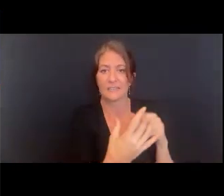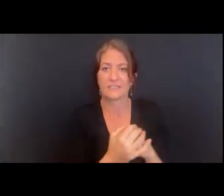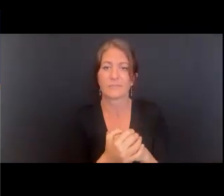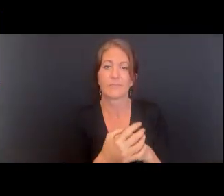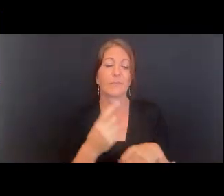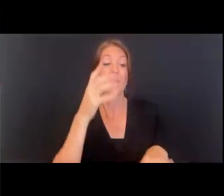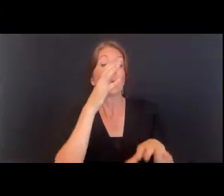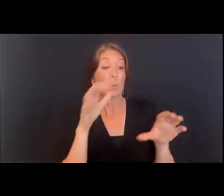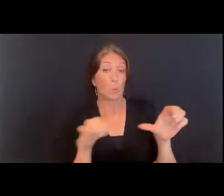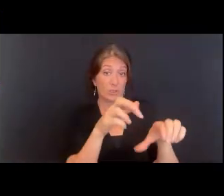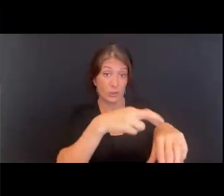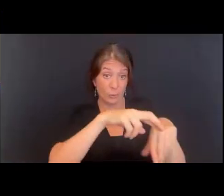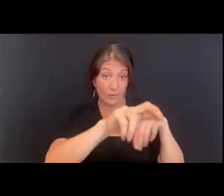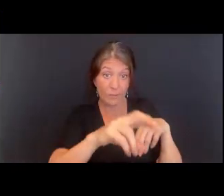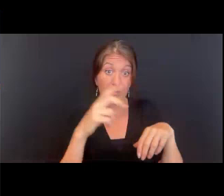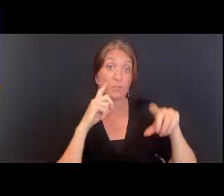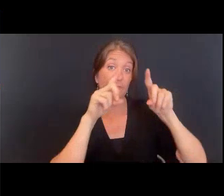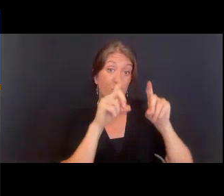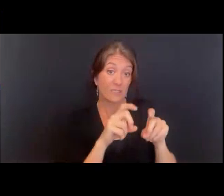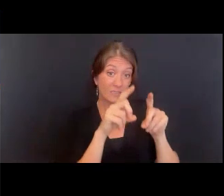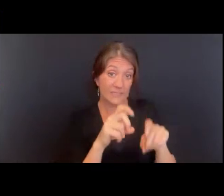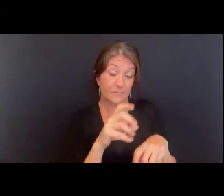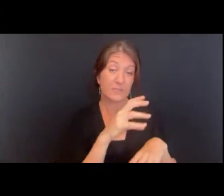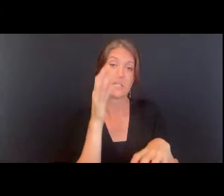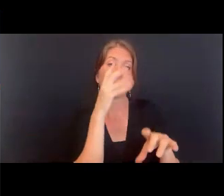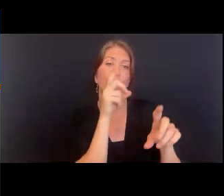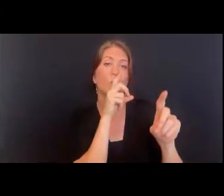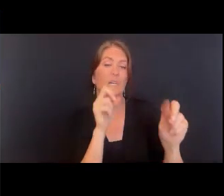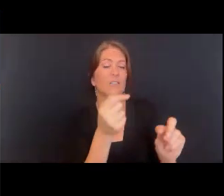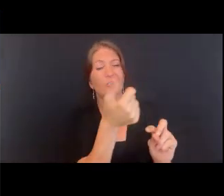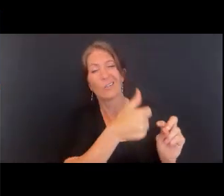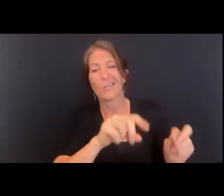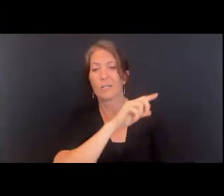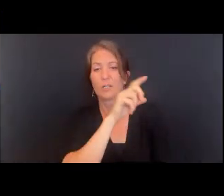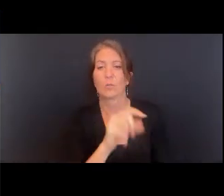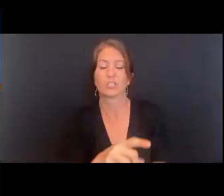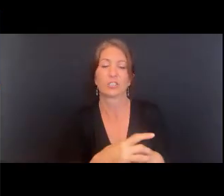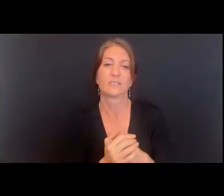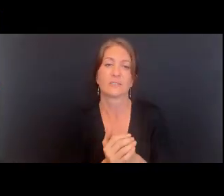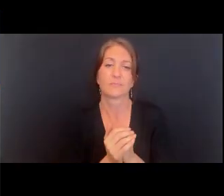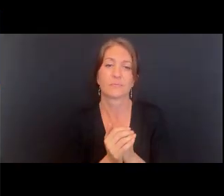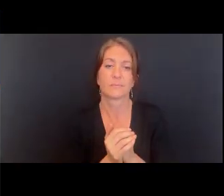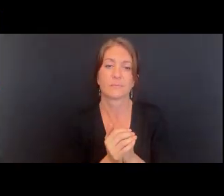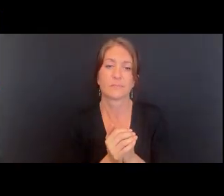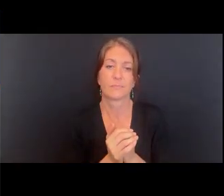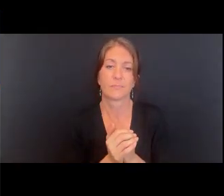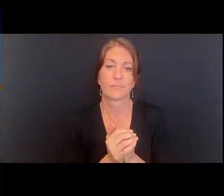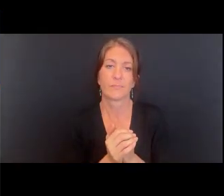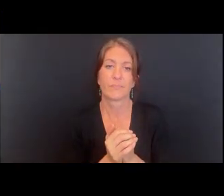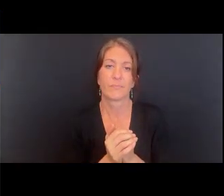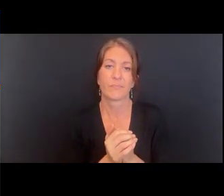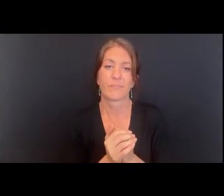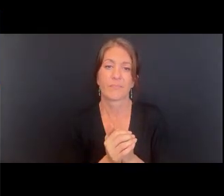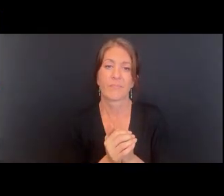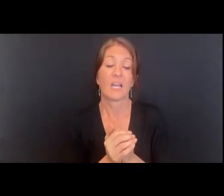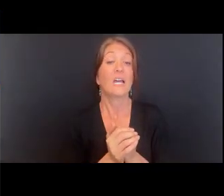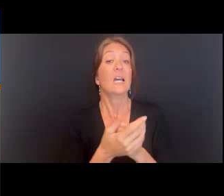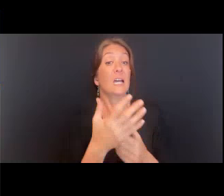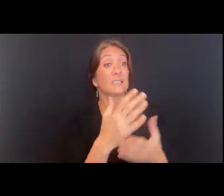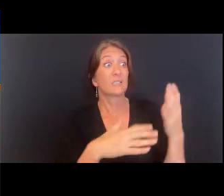for assessments, and we answer any questions that they may have. And our wonderful area agencies on aging within